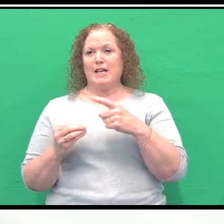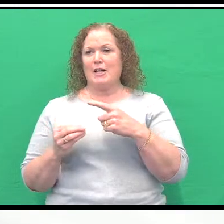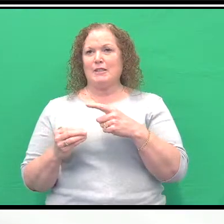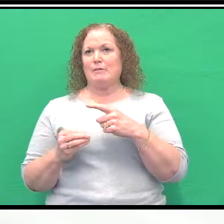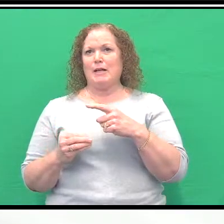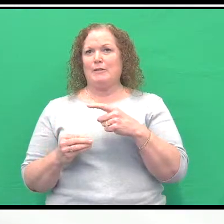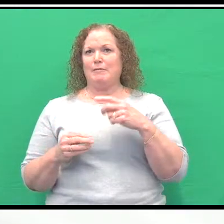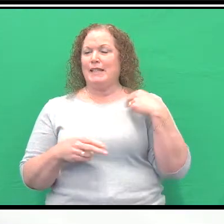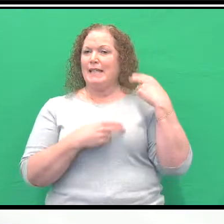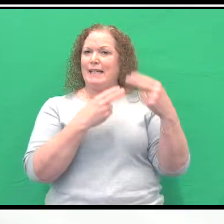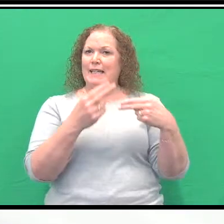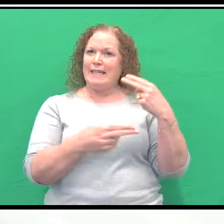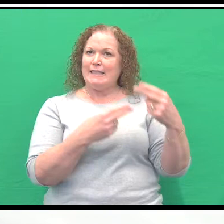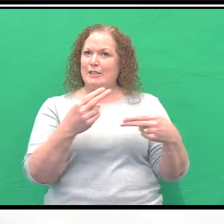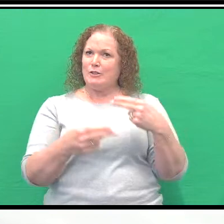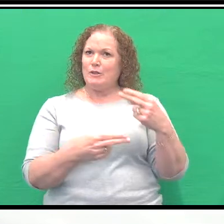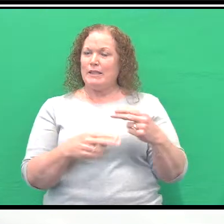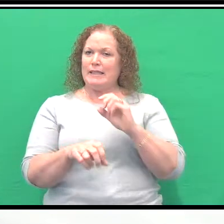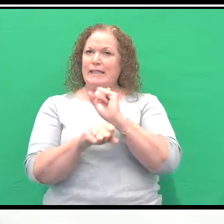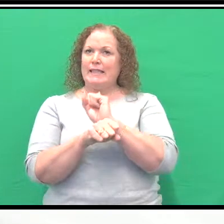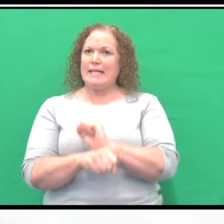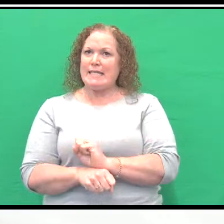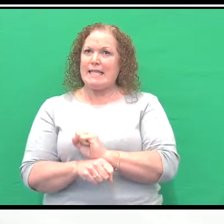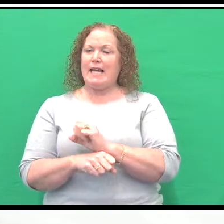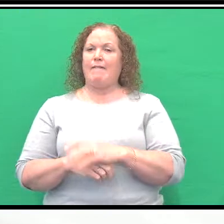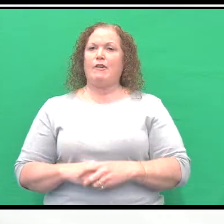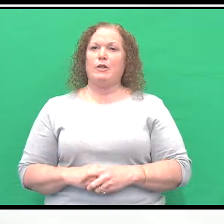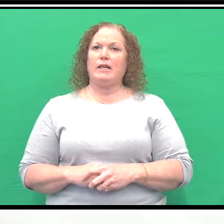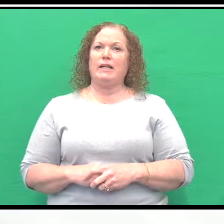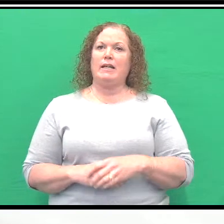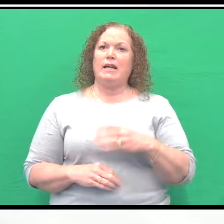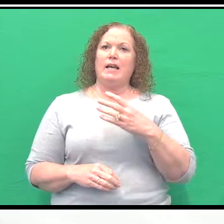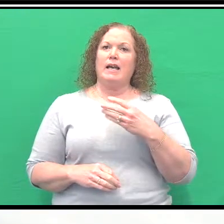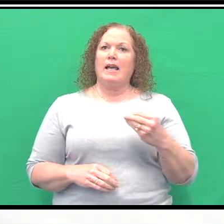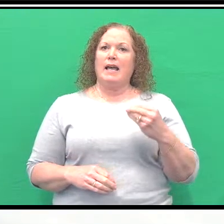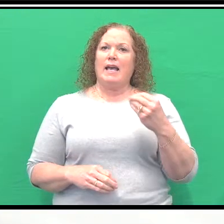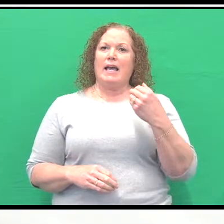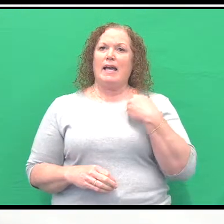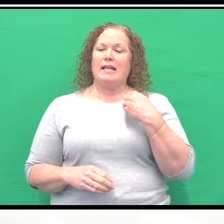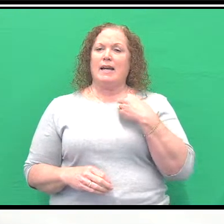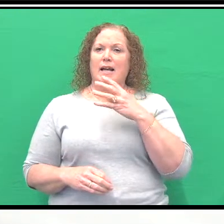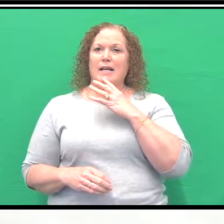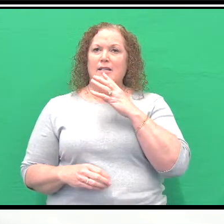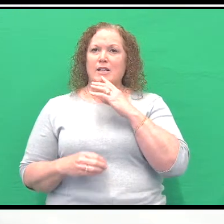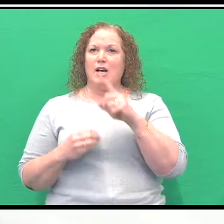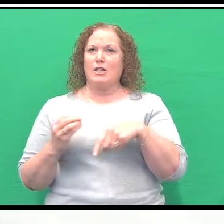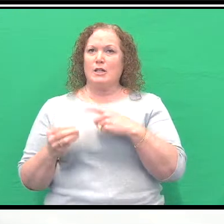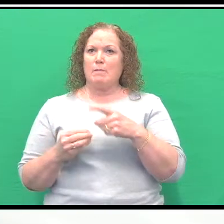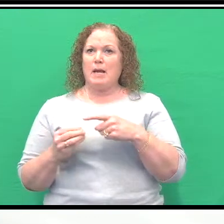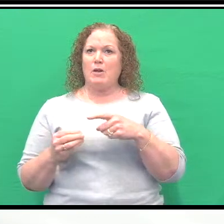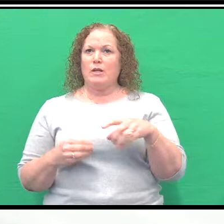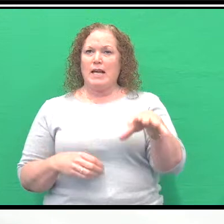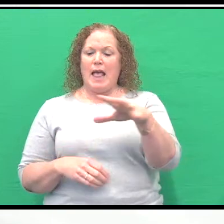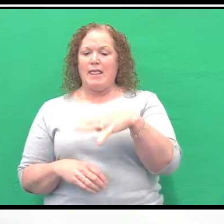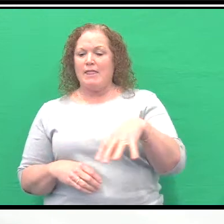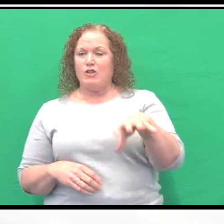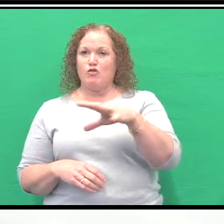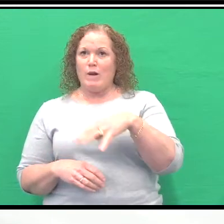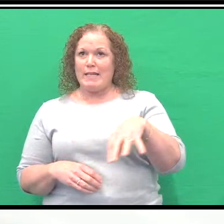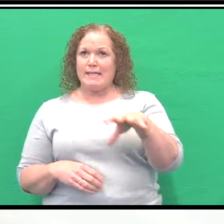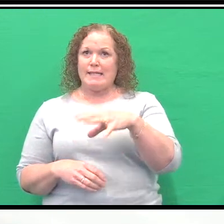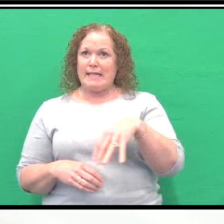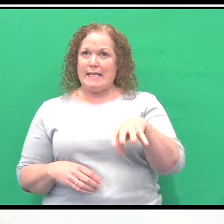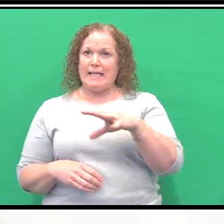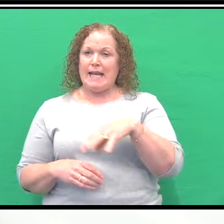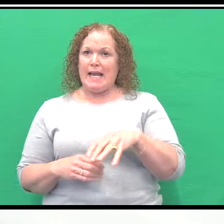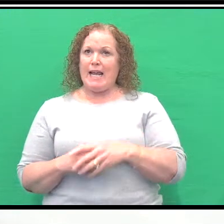quilts, and then I was able to review the trustee area redistricting project, as well as answer some